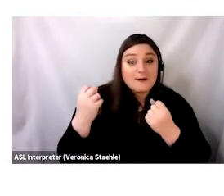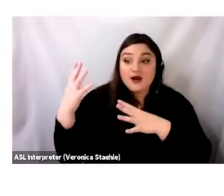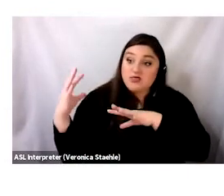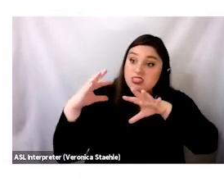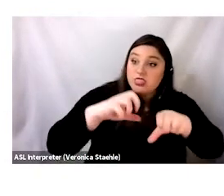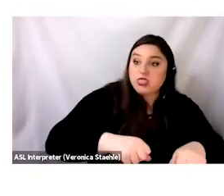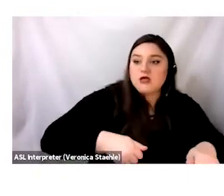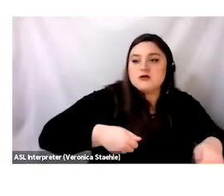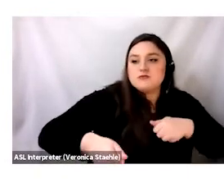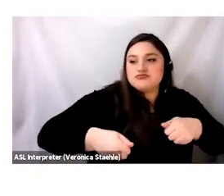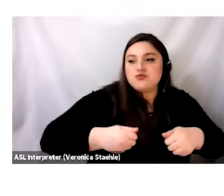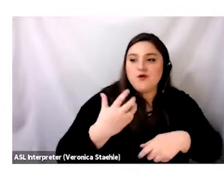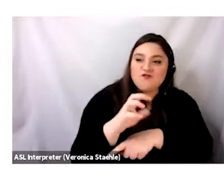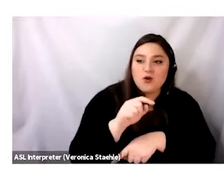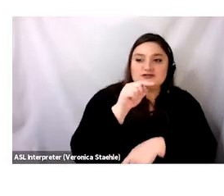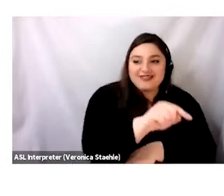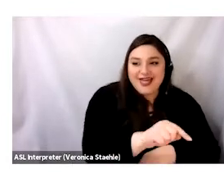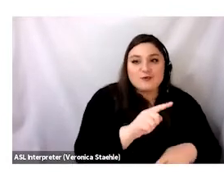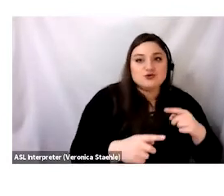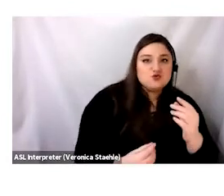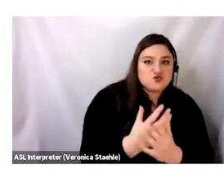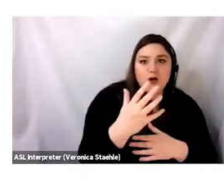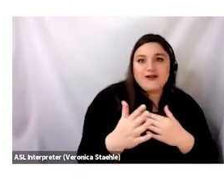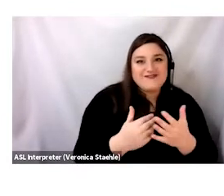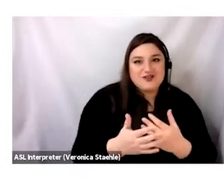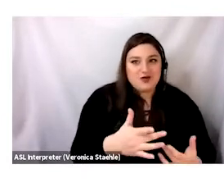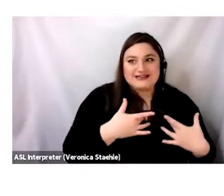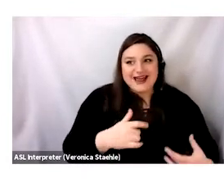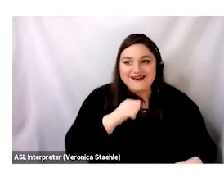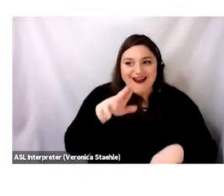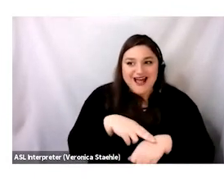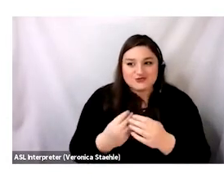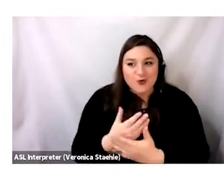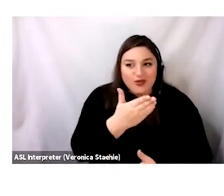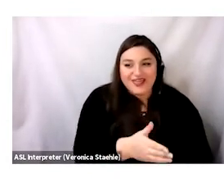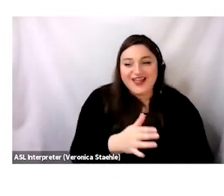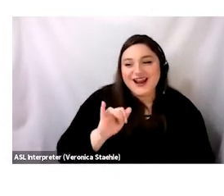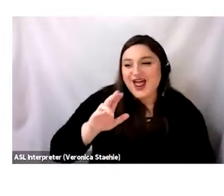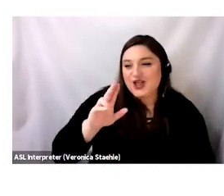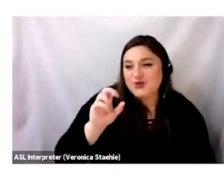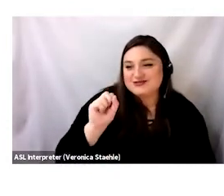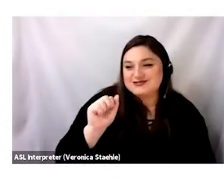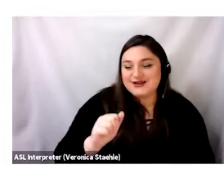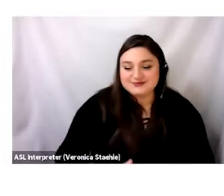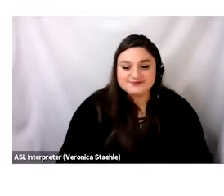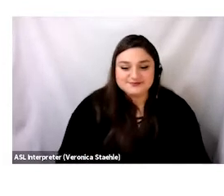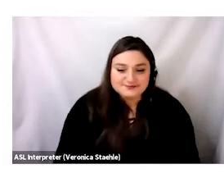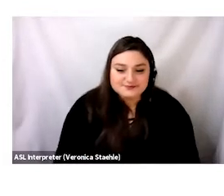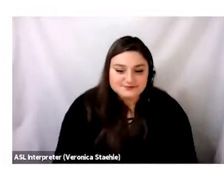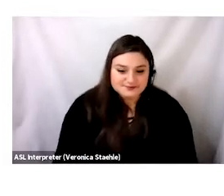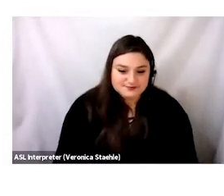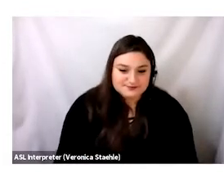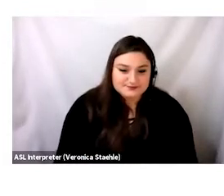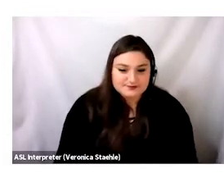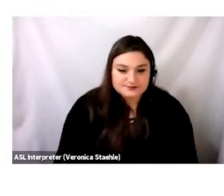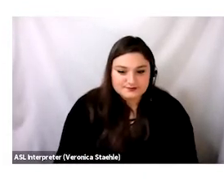to a geography that didn't even grow cotton like the US. And so cotton made the way for the first